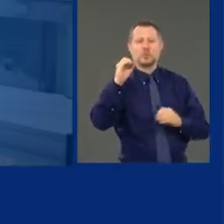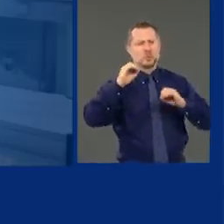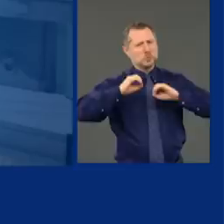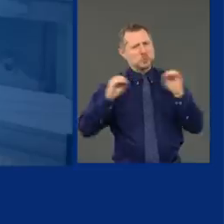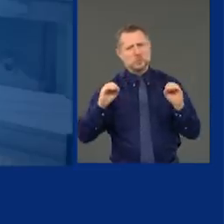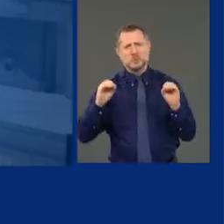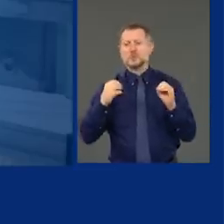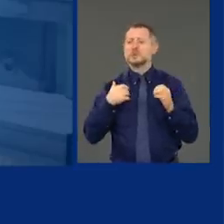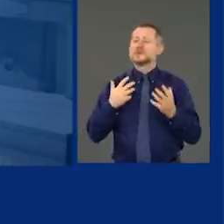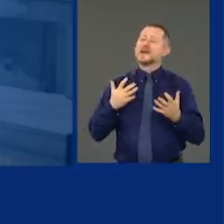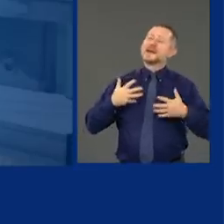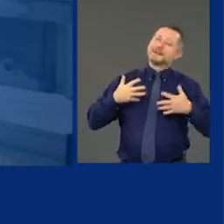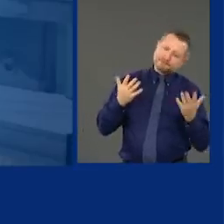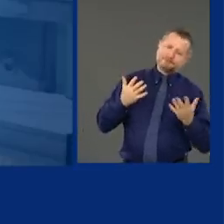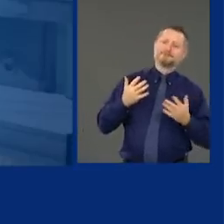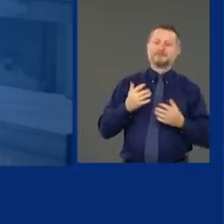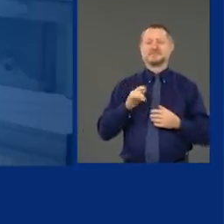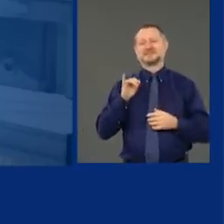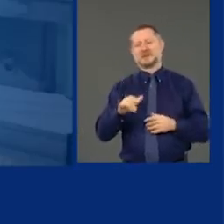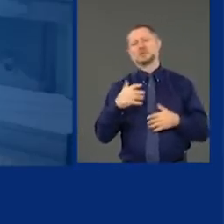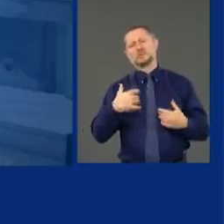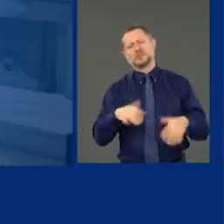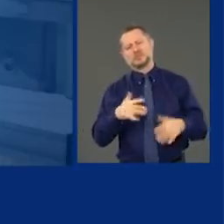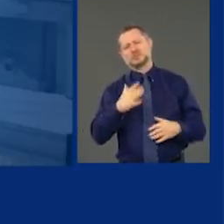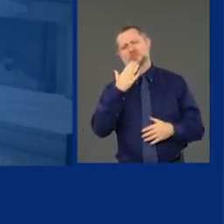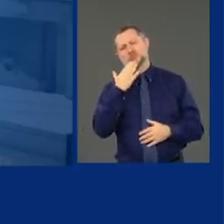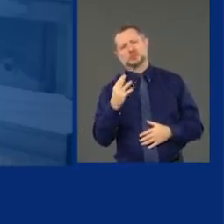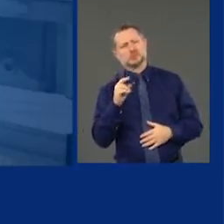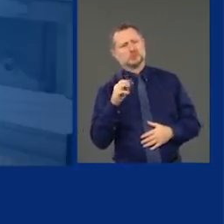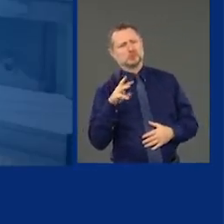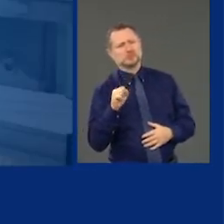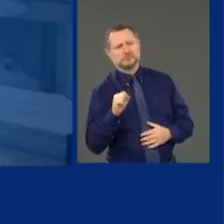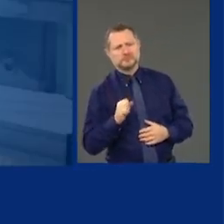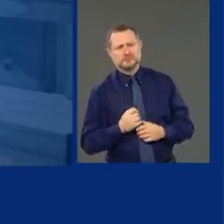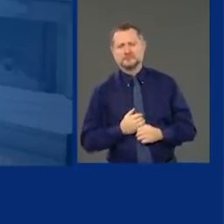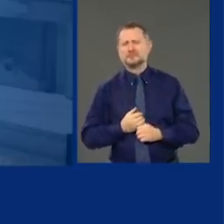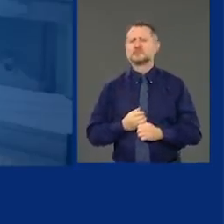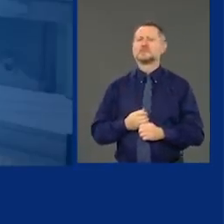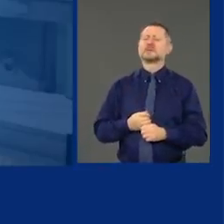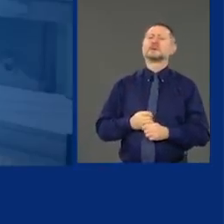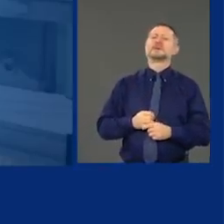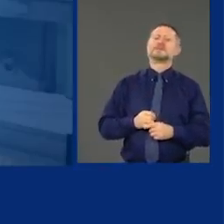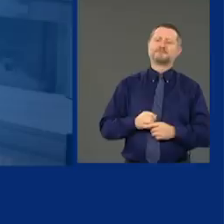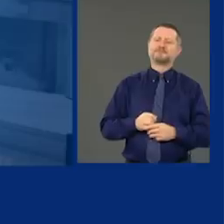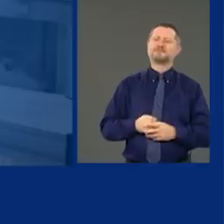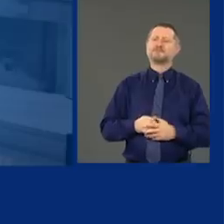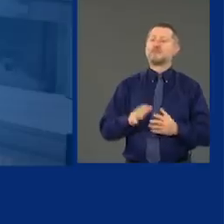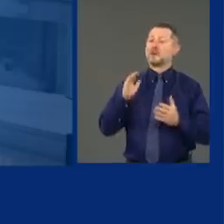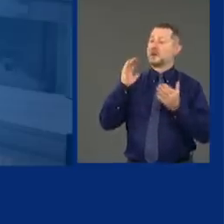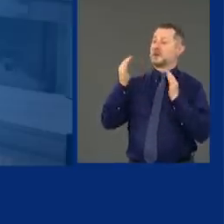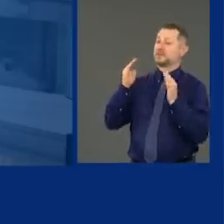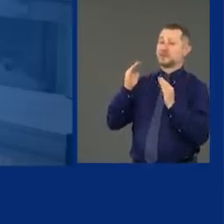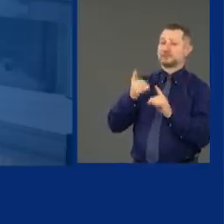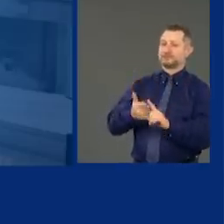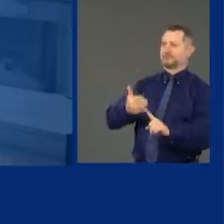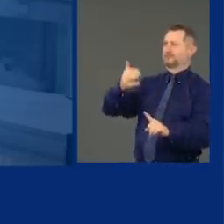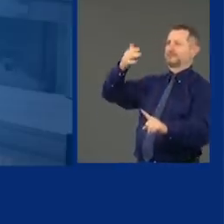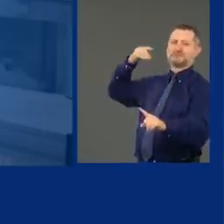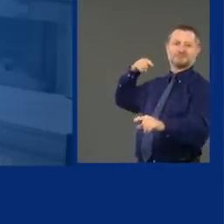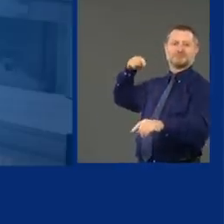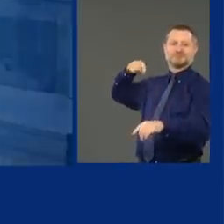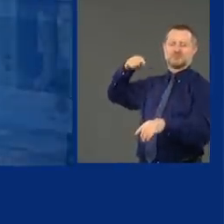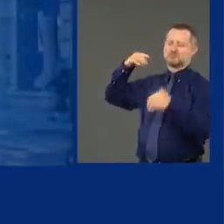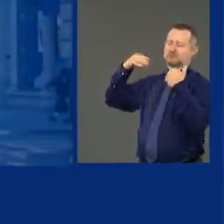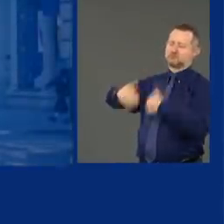but this is really, really good news. And compared to where we were, this is a